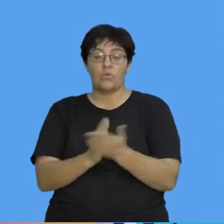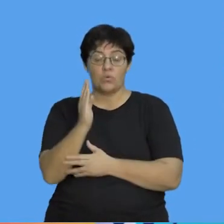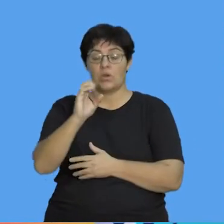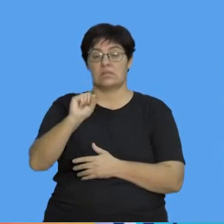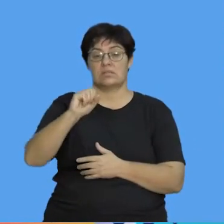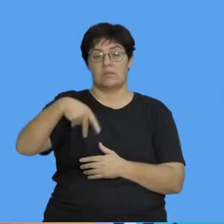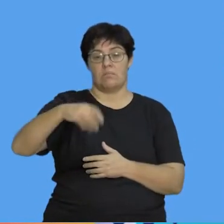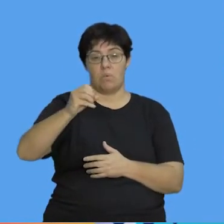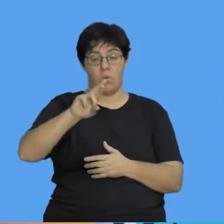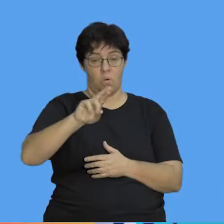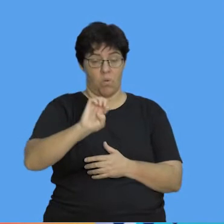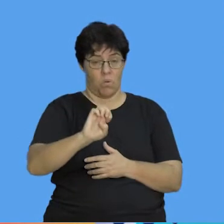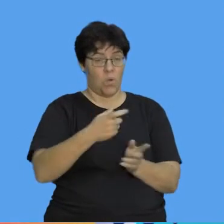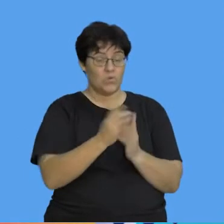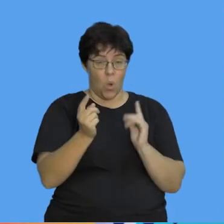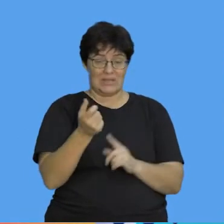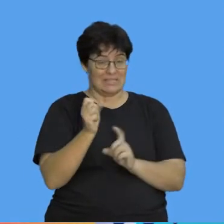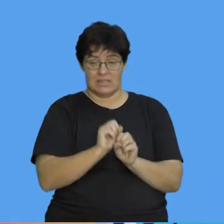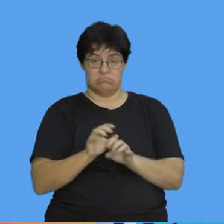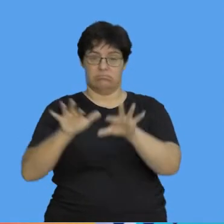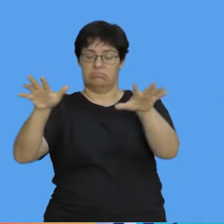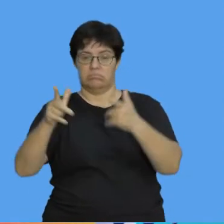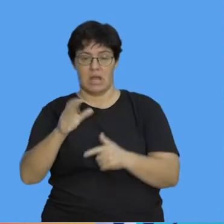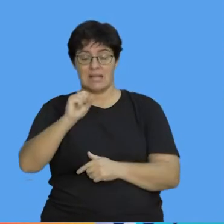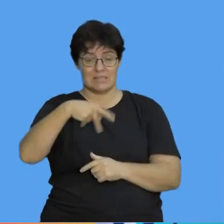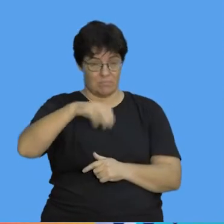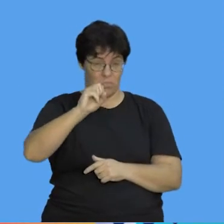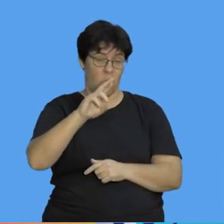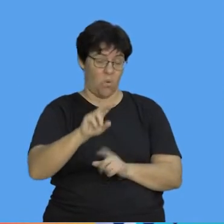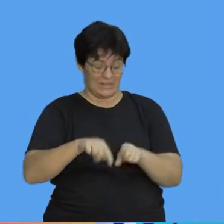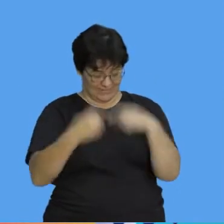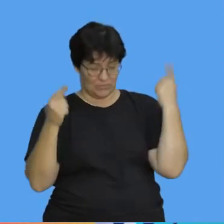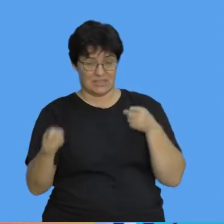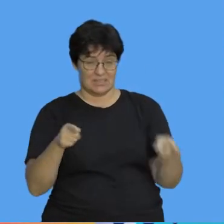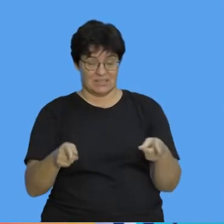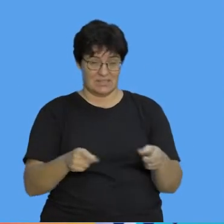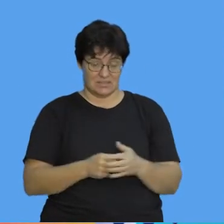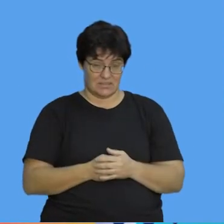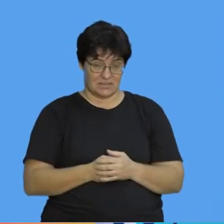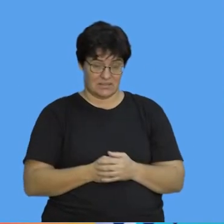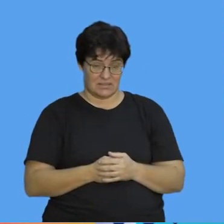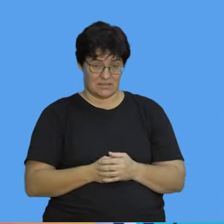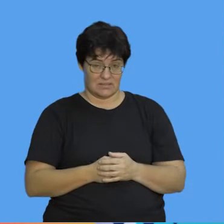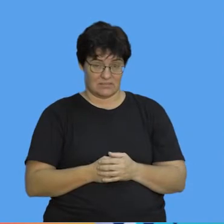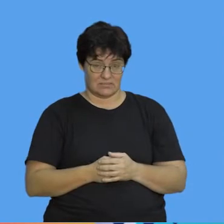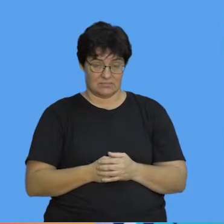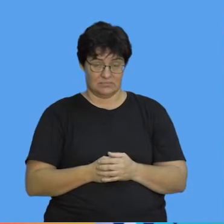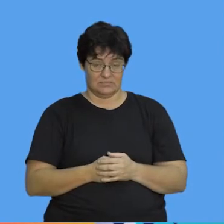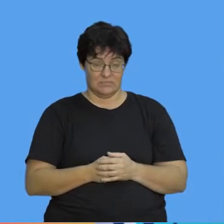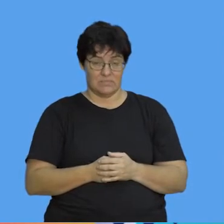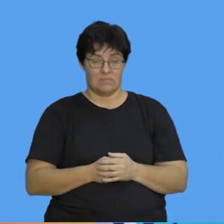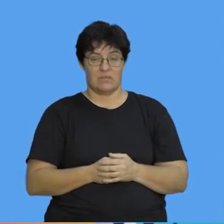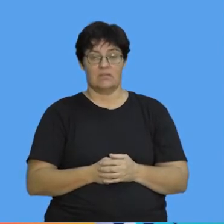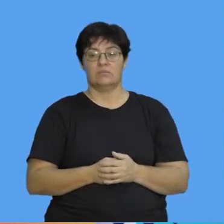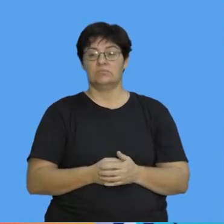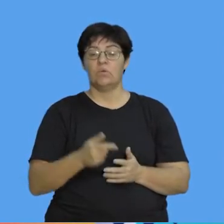a spore and not a seed. There's a difference between the two. There's a difference between a spore and there's a difference